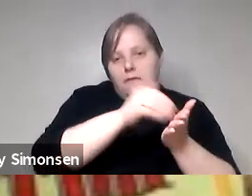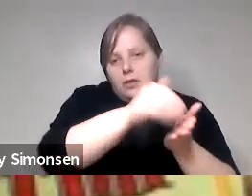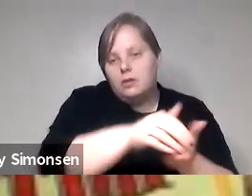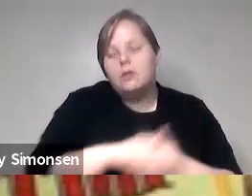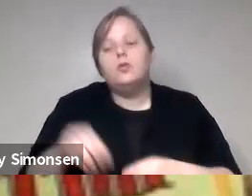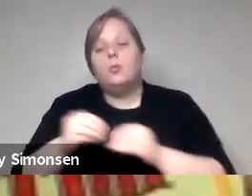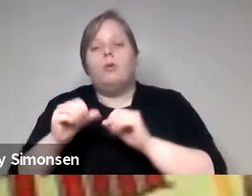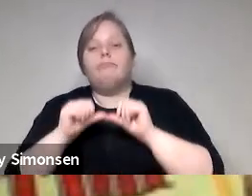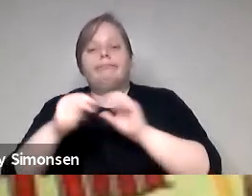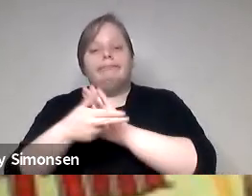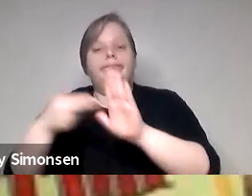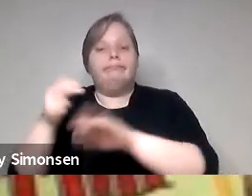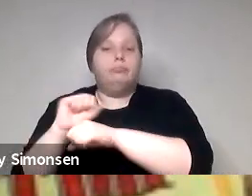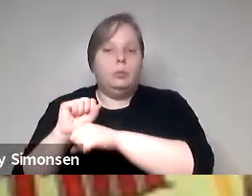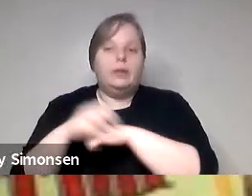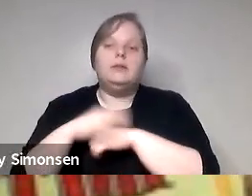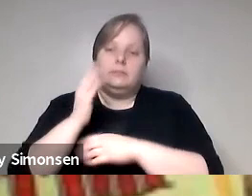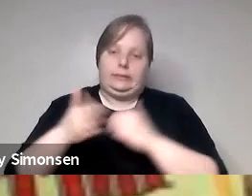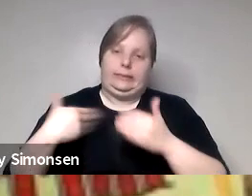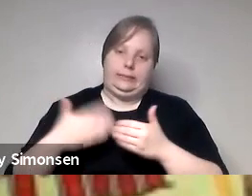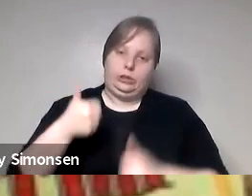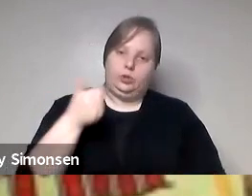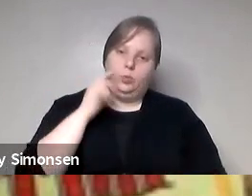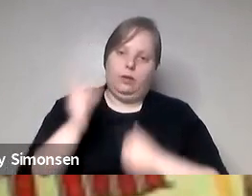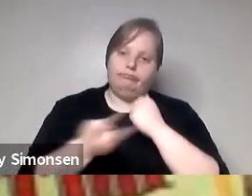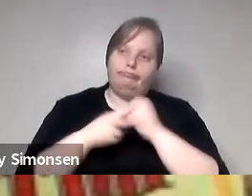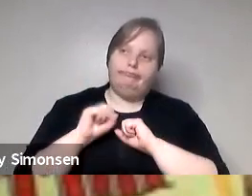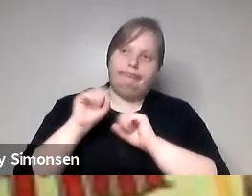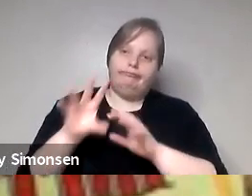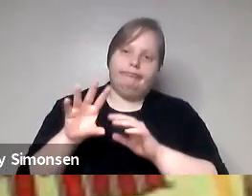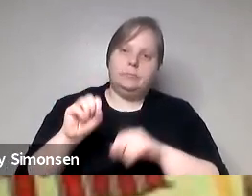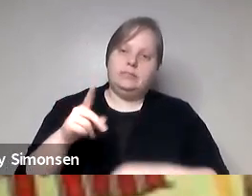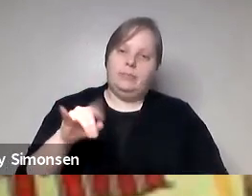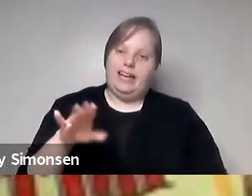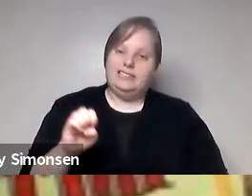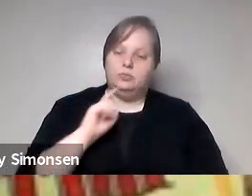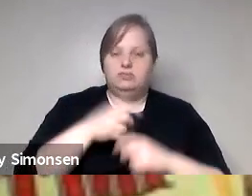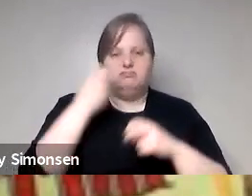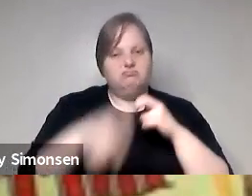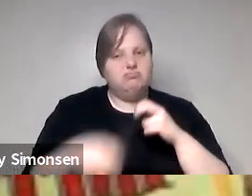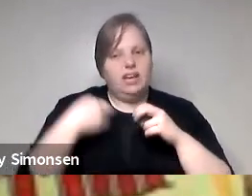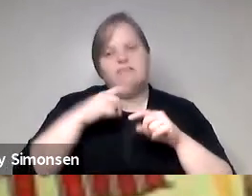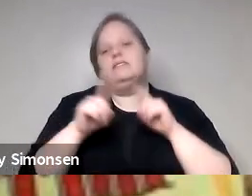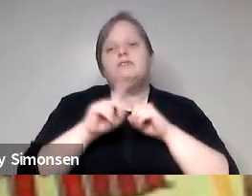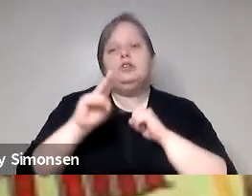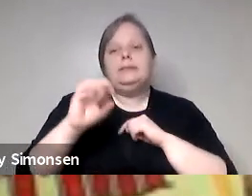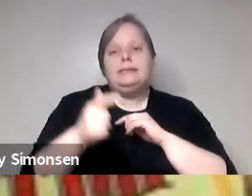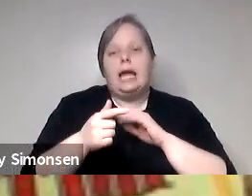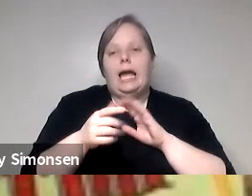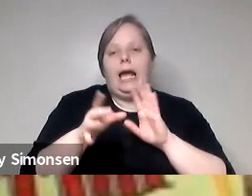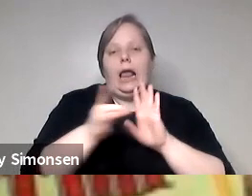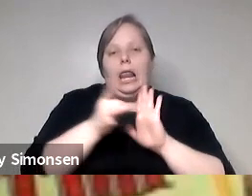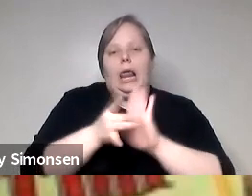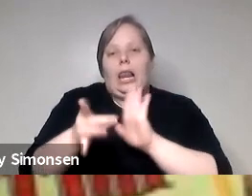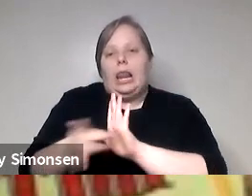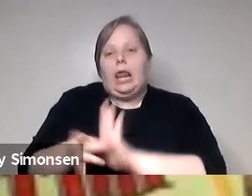lot easier. That, and when you are storing spices, it's kind of difficult to have little tags on them and have to